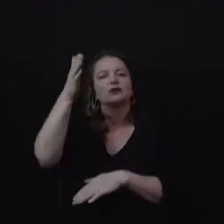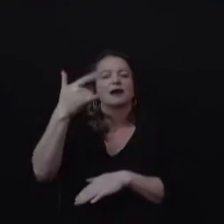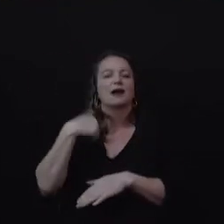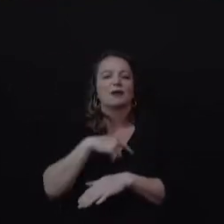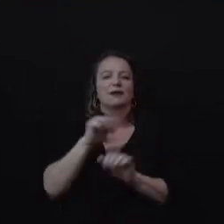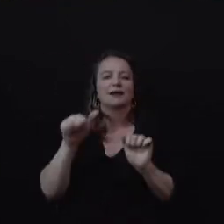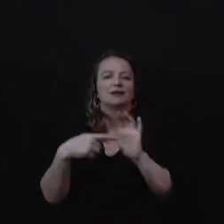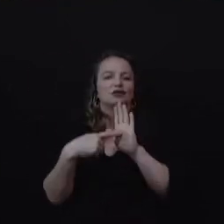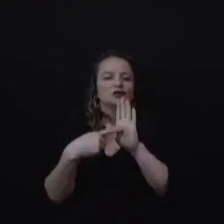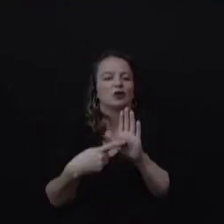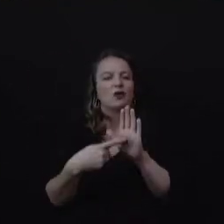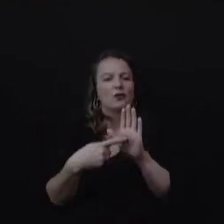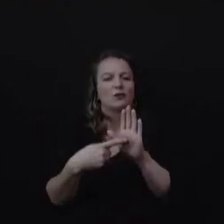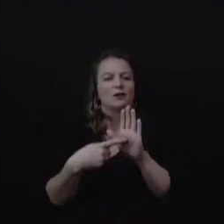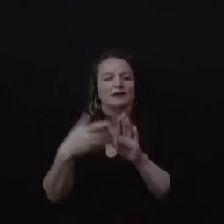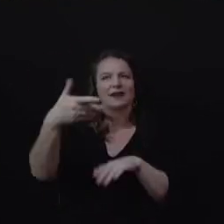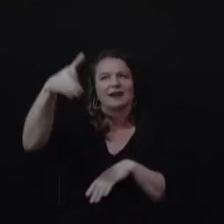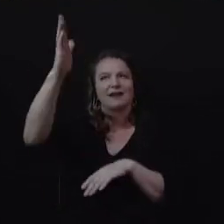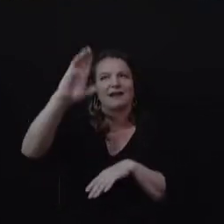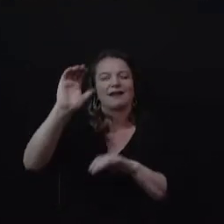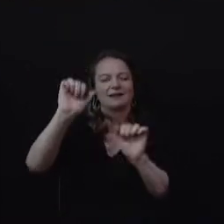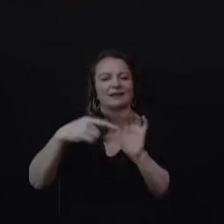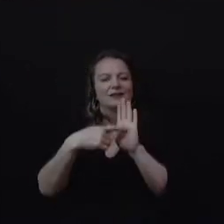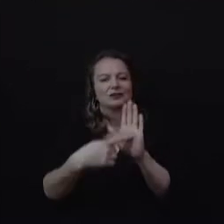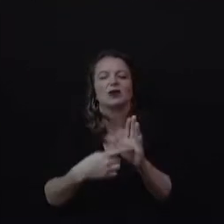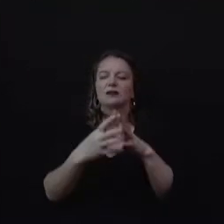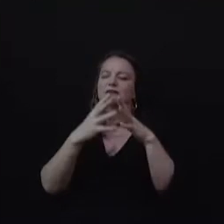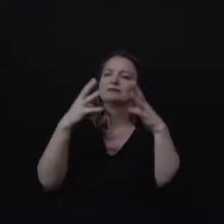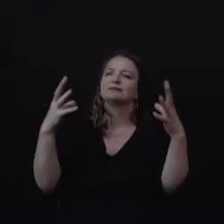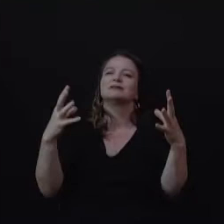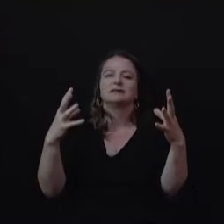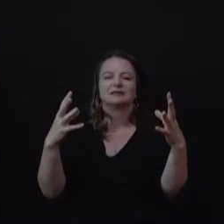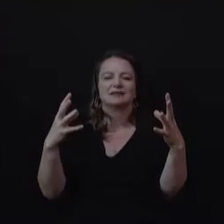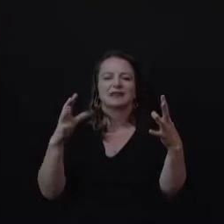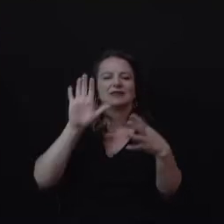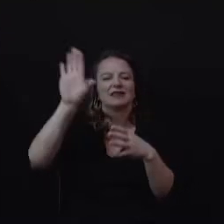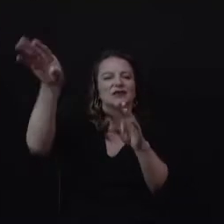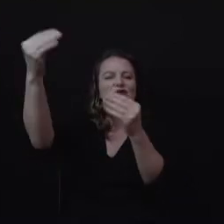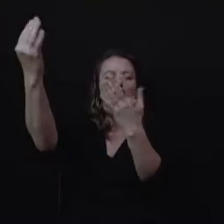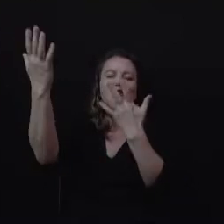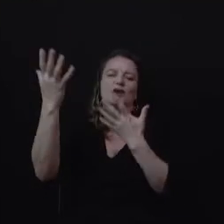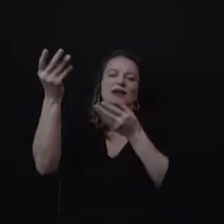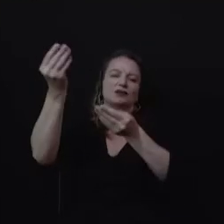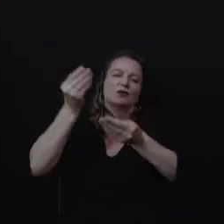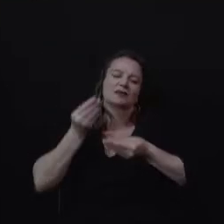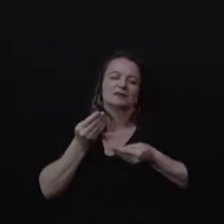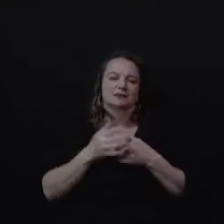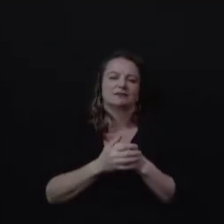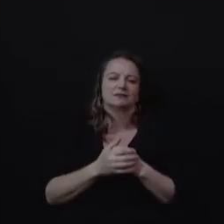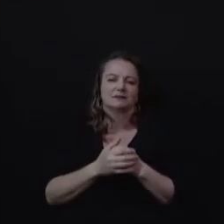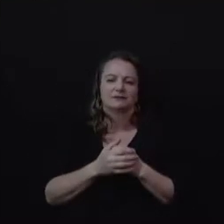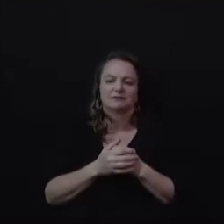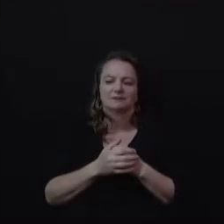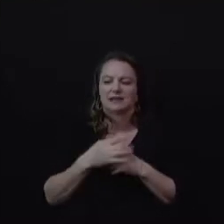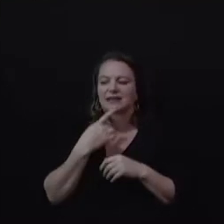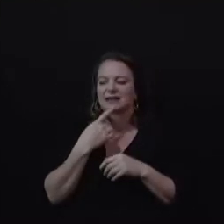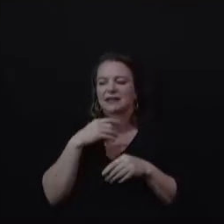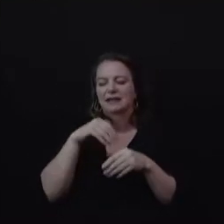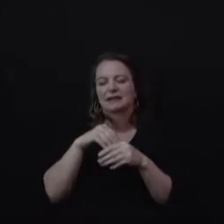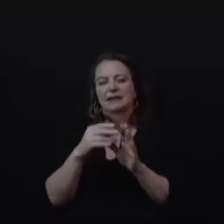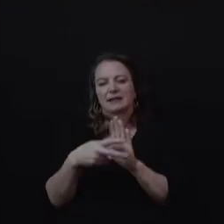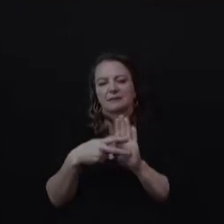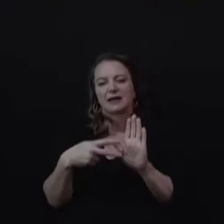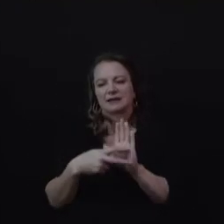might show, that God may show the immeasurable riches of his grace to us. He goes on to say in these